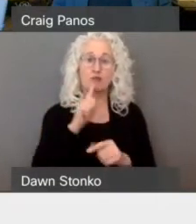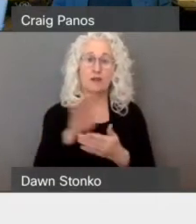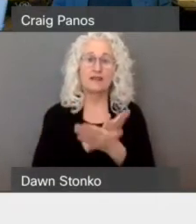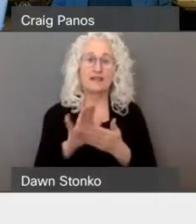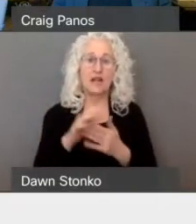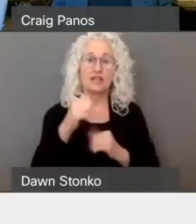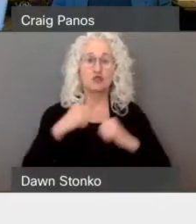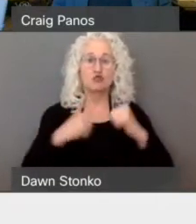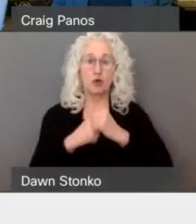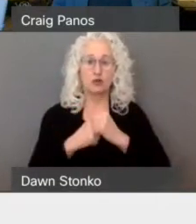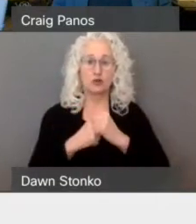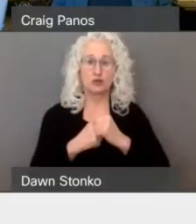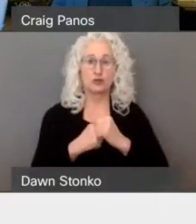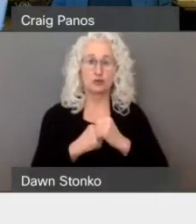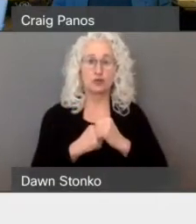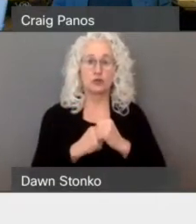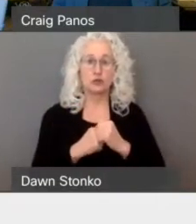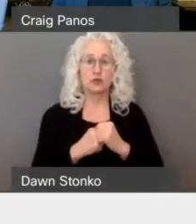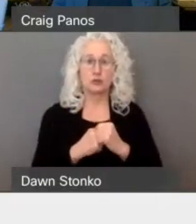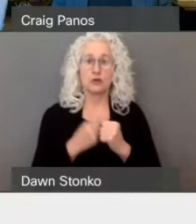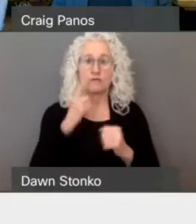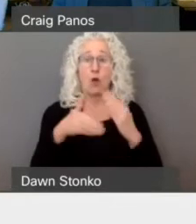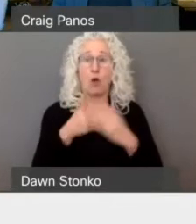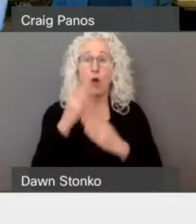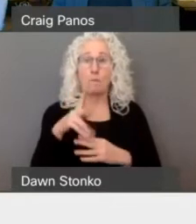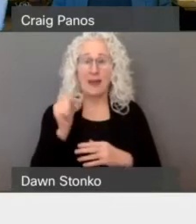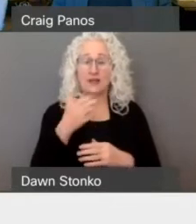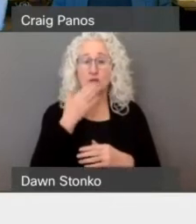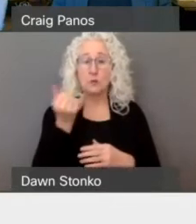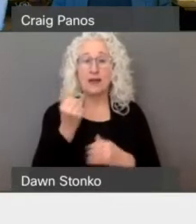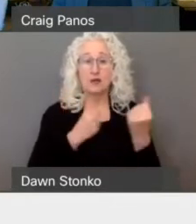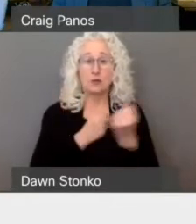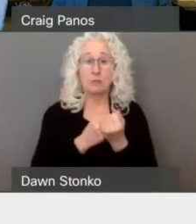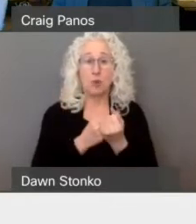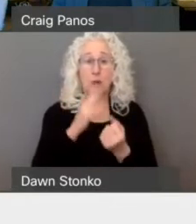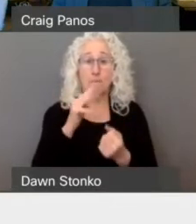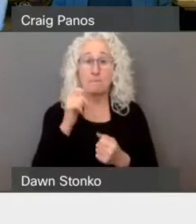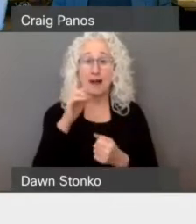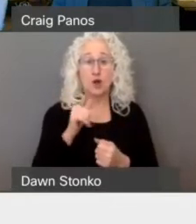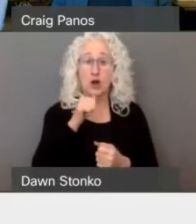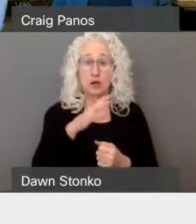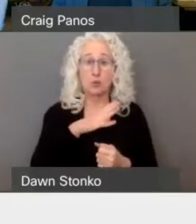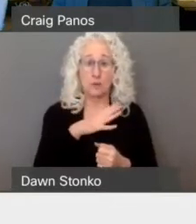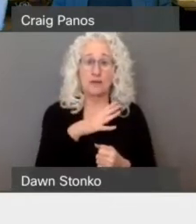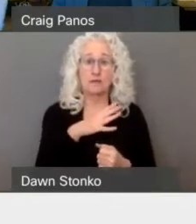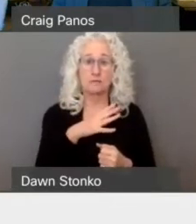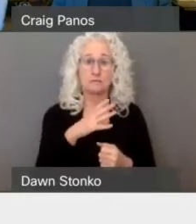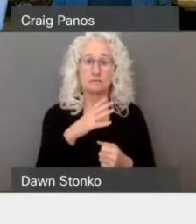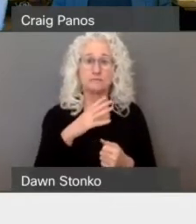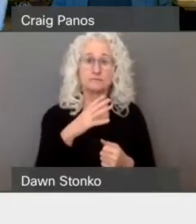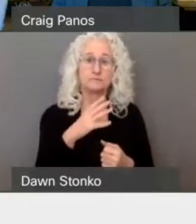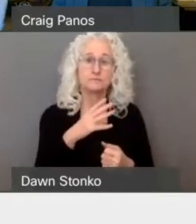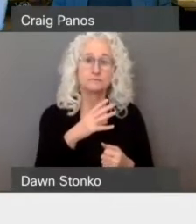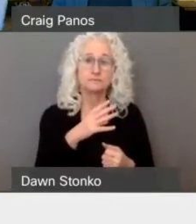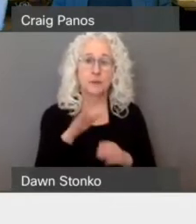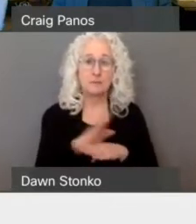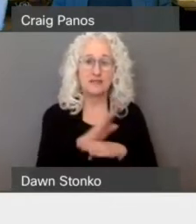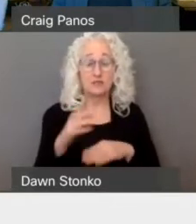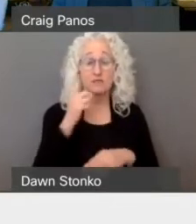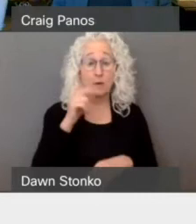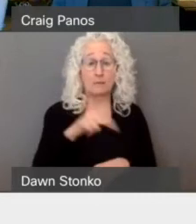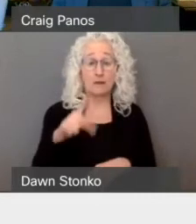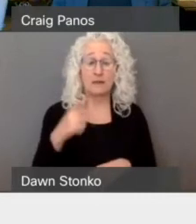structure across our footprint to better support minority women-owned businesses. In terms of the PPP, we're really proud of what we've done here at